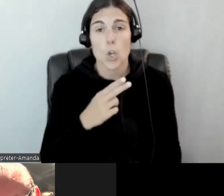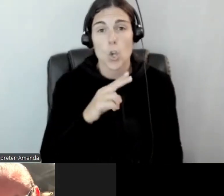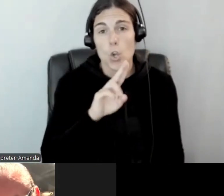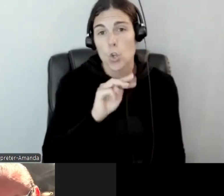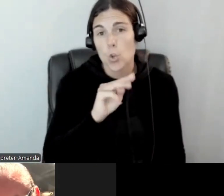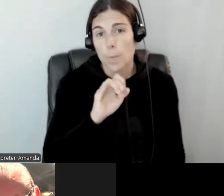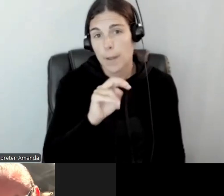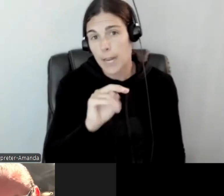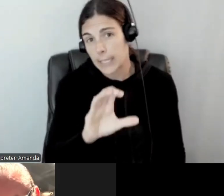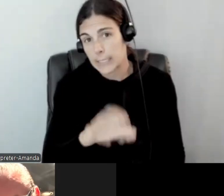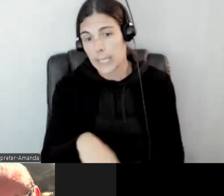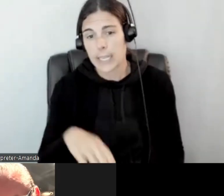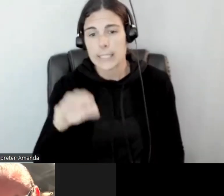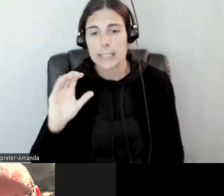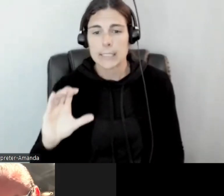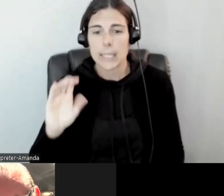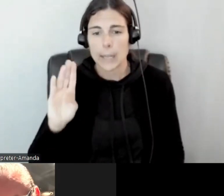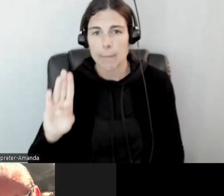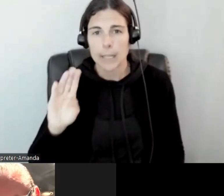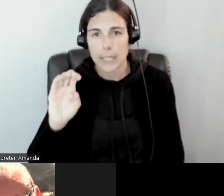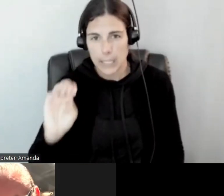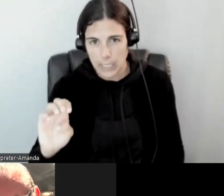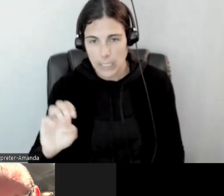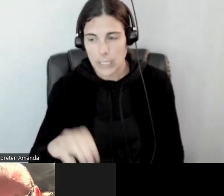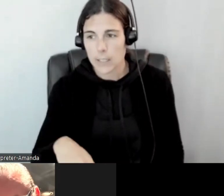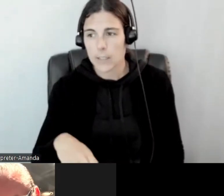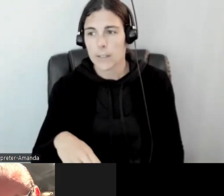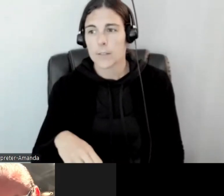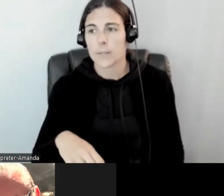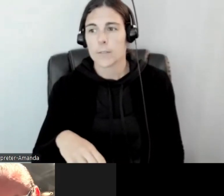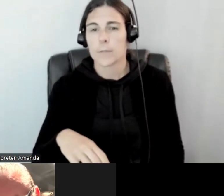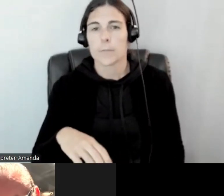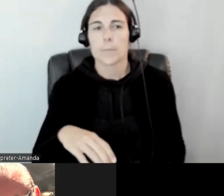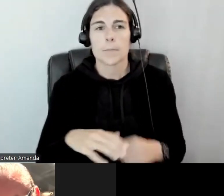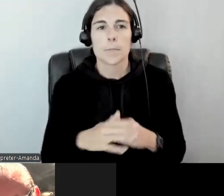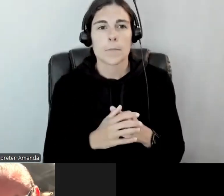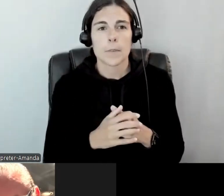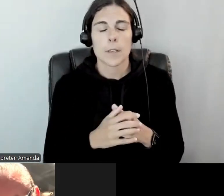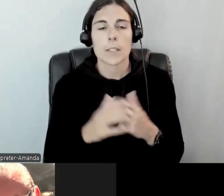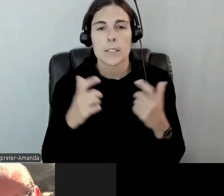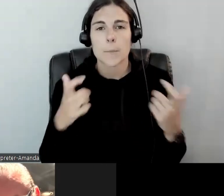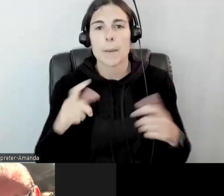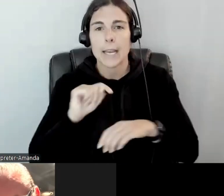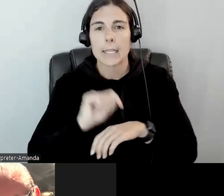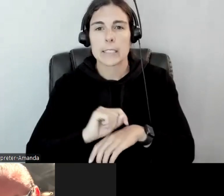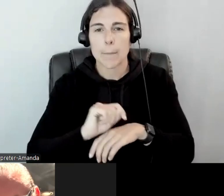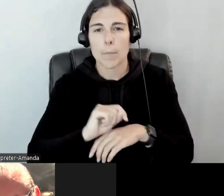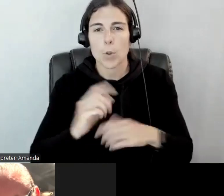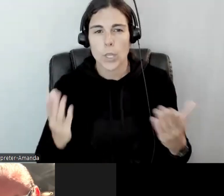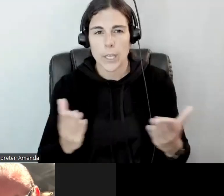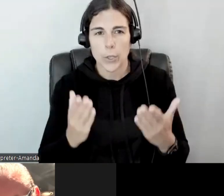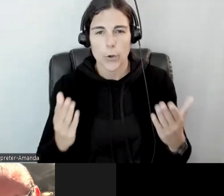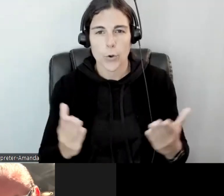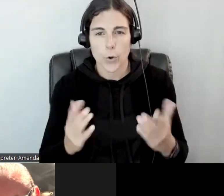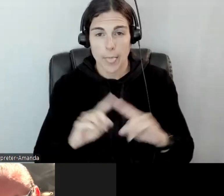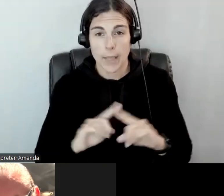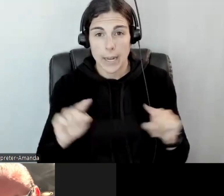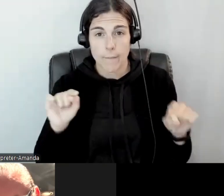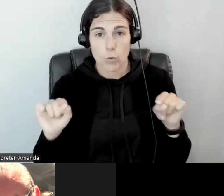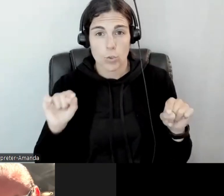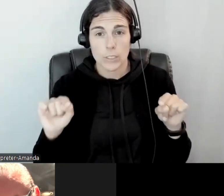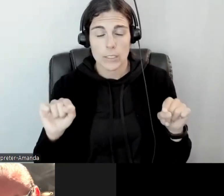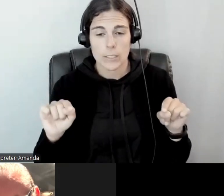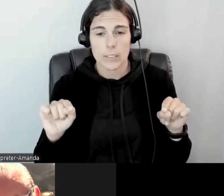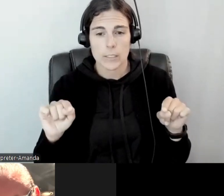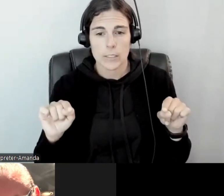like CBE, the Congregation Beth Elohim, which is the big Reform temple here in Park Slope, is the